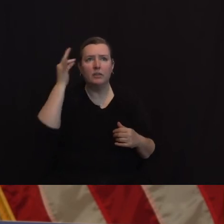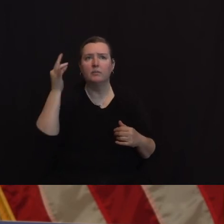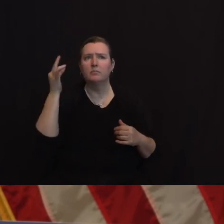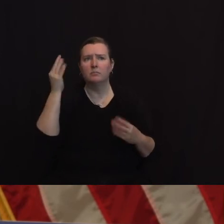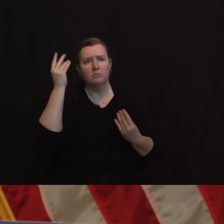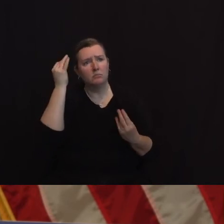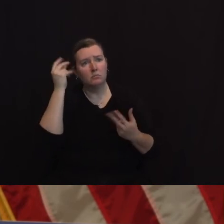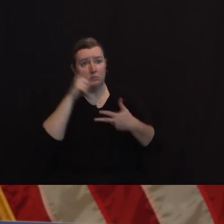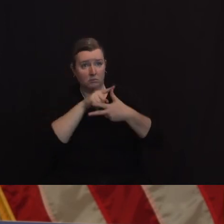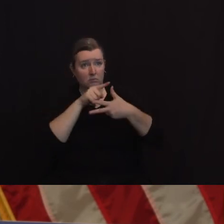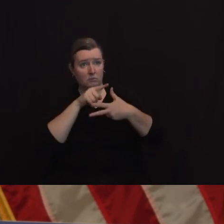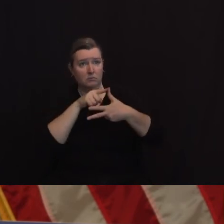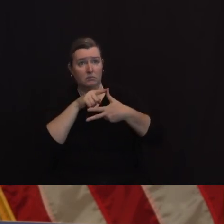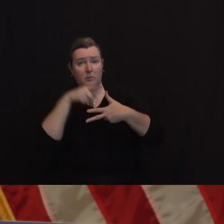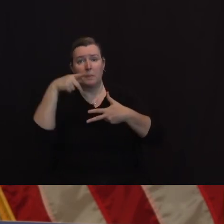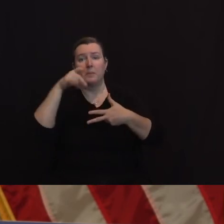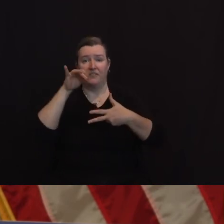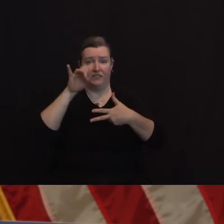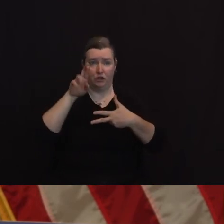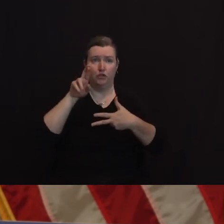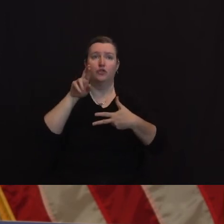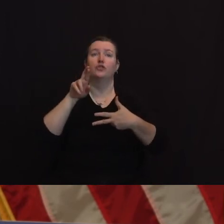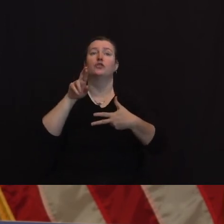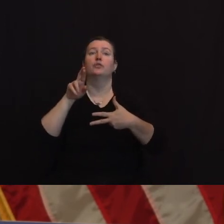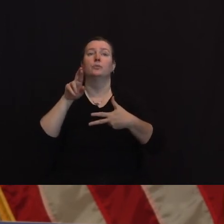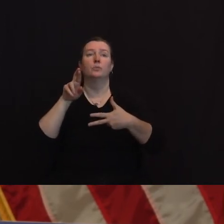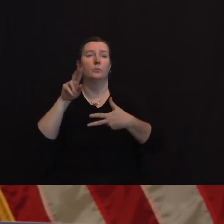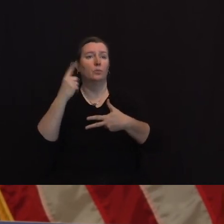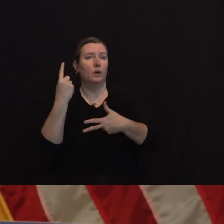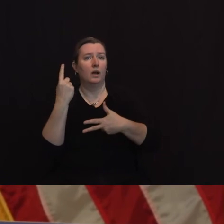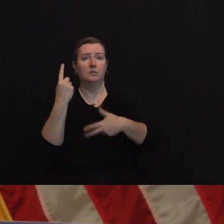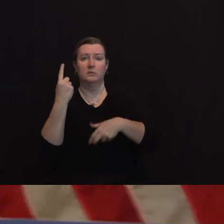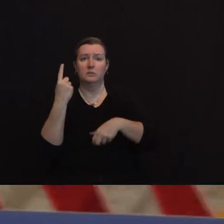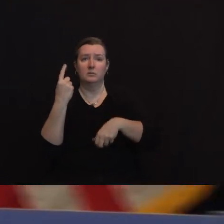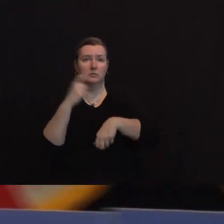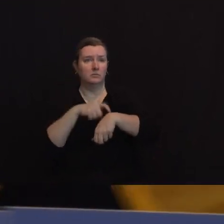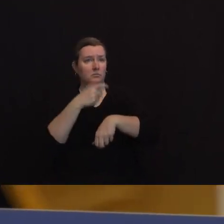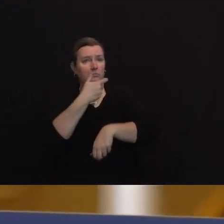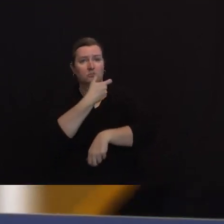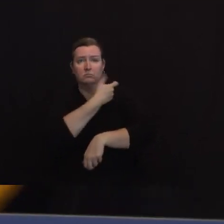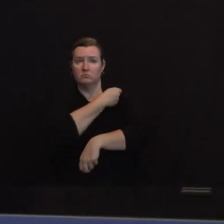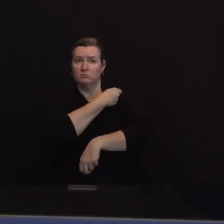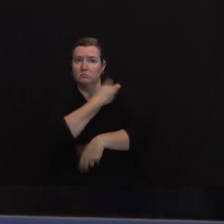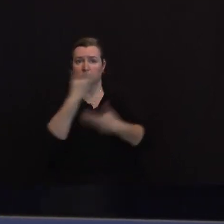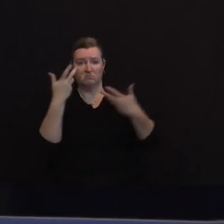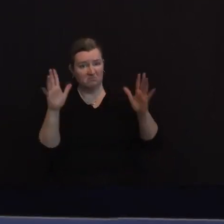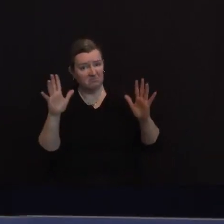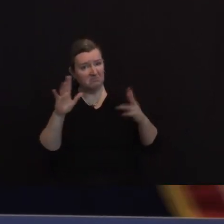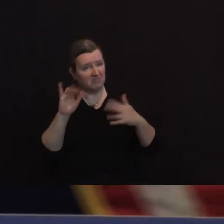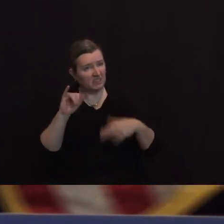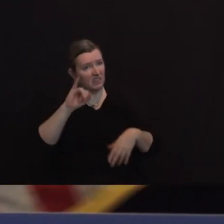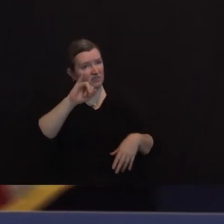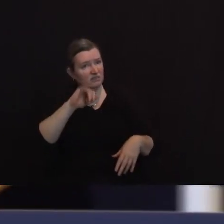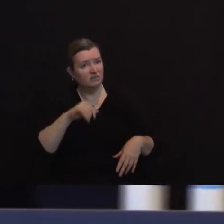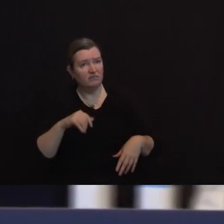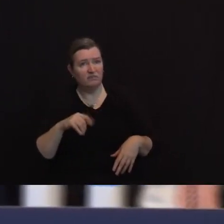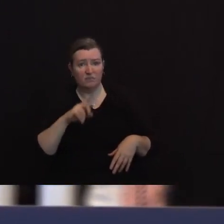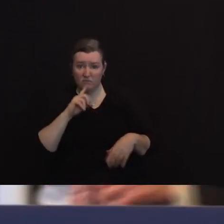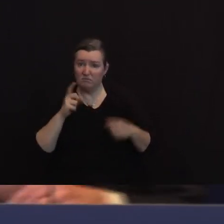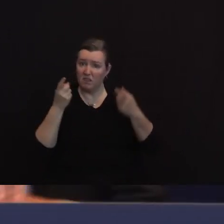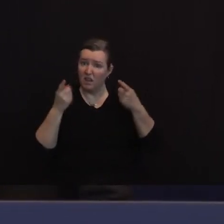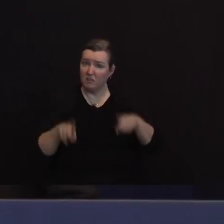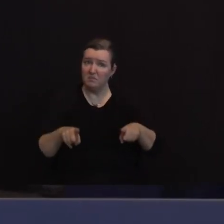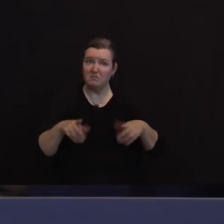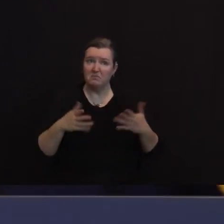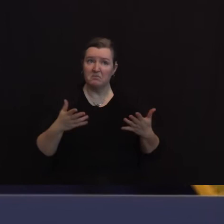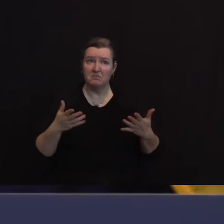one-shot, non-cold chain storage alternative, which, again, if any of that comes to pass and they continue to be as efficacious, those are